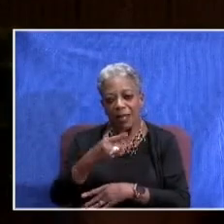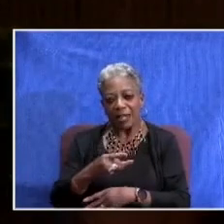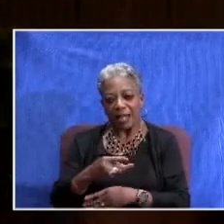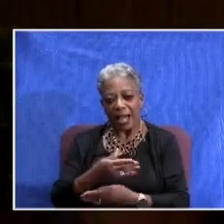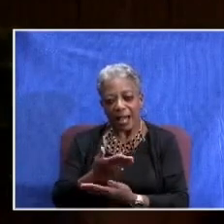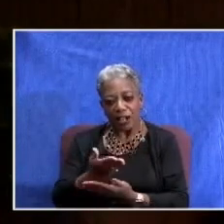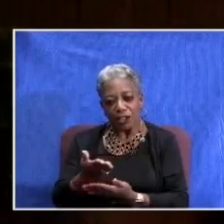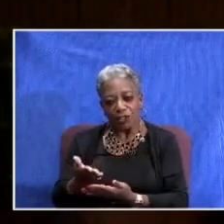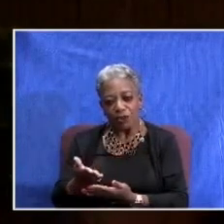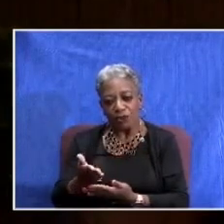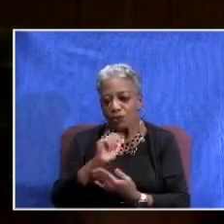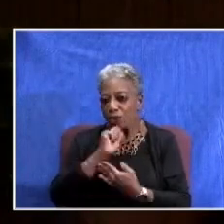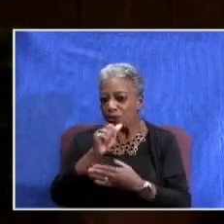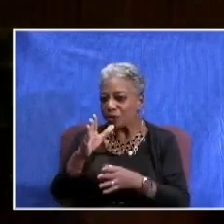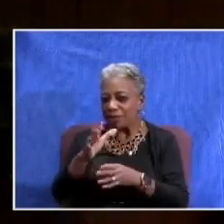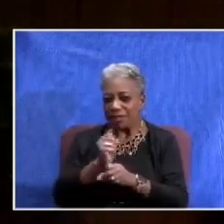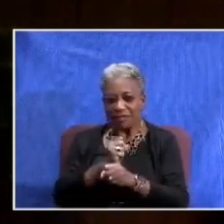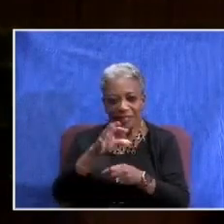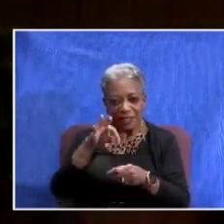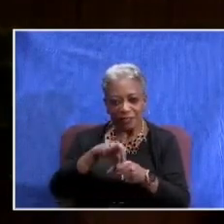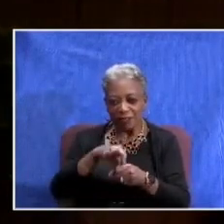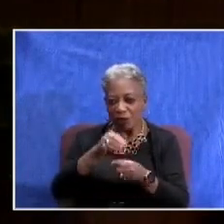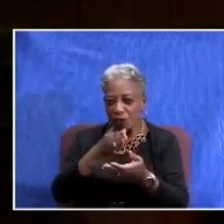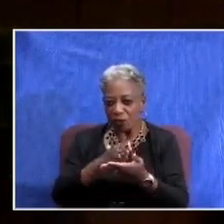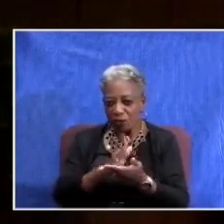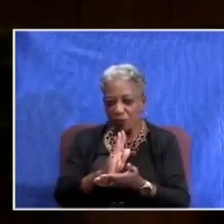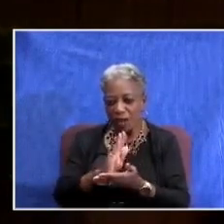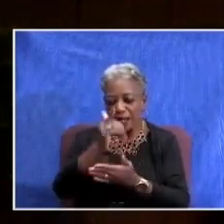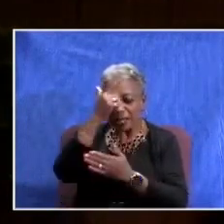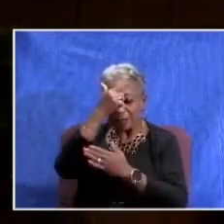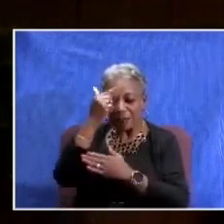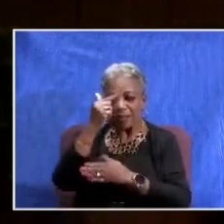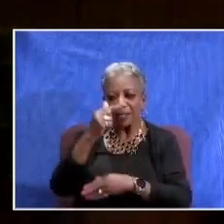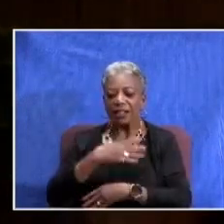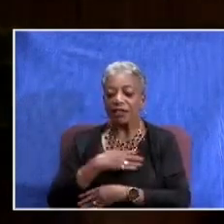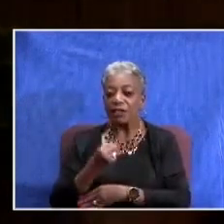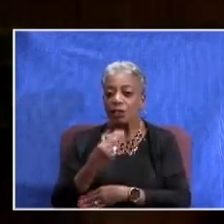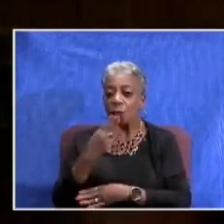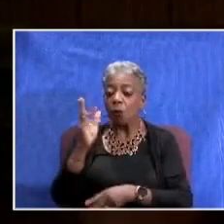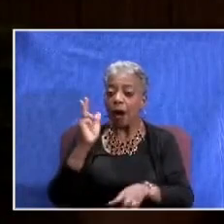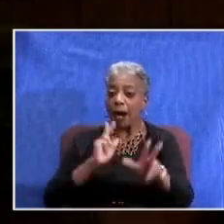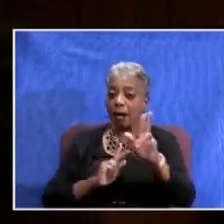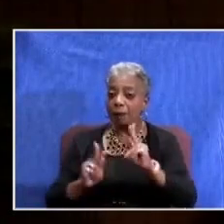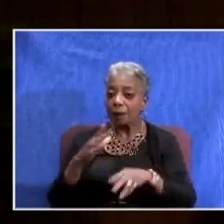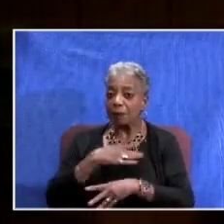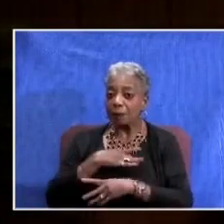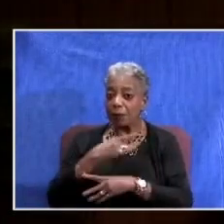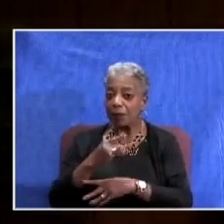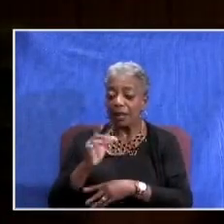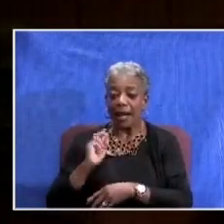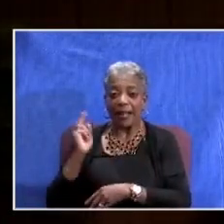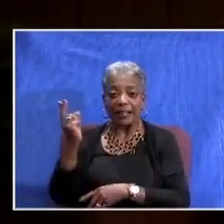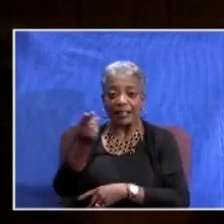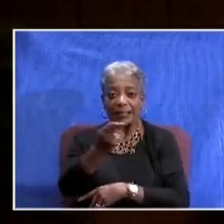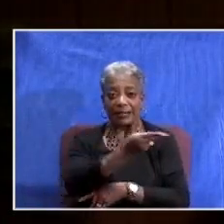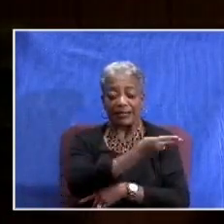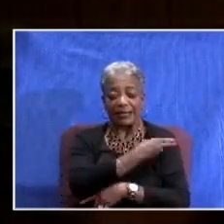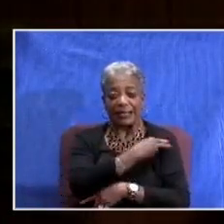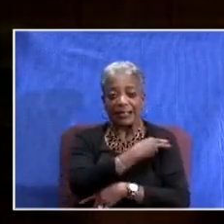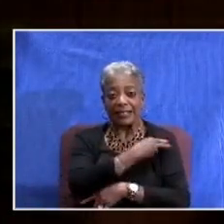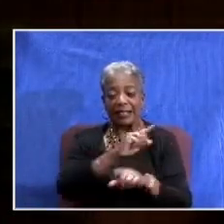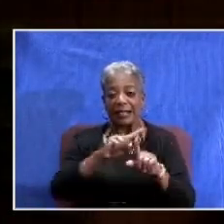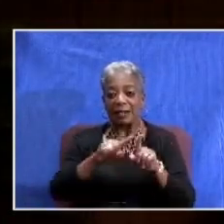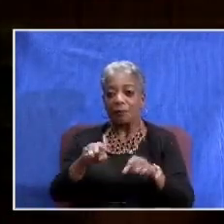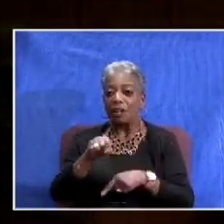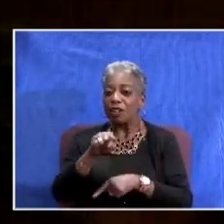You didn't get voting rights because they like you. You didn't get free from slavery. But you don't have to like me. I don't need